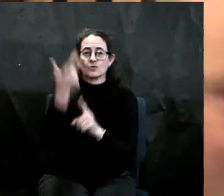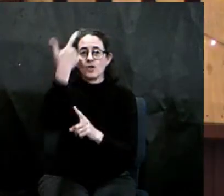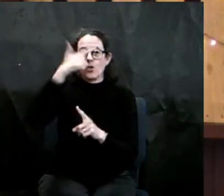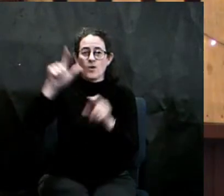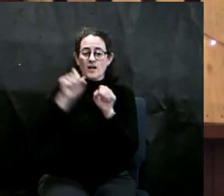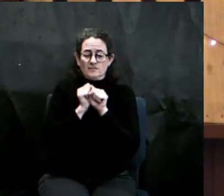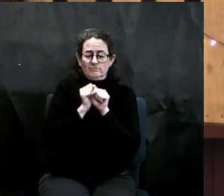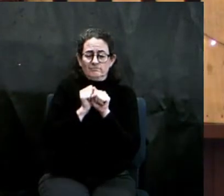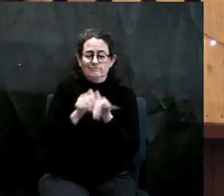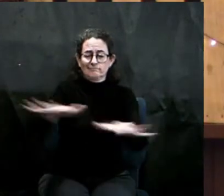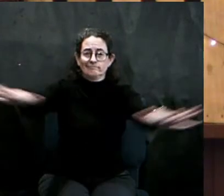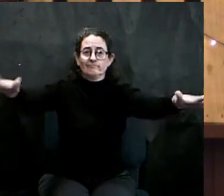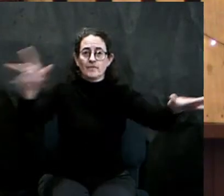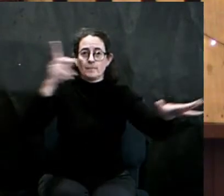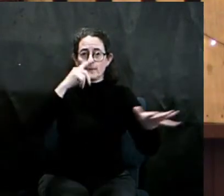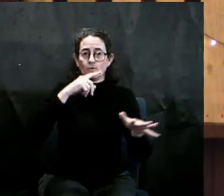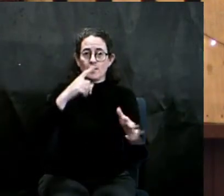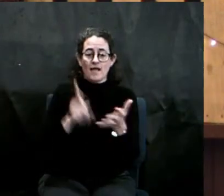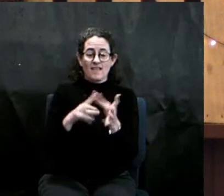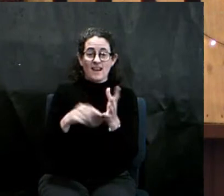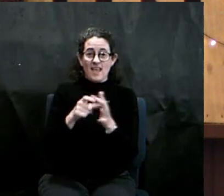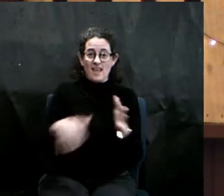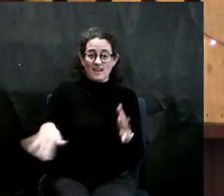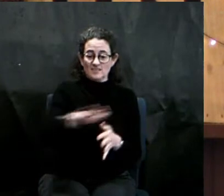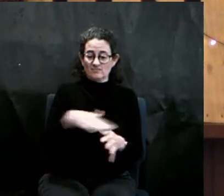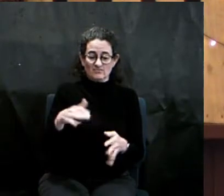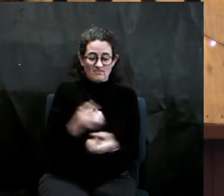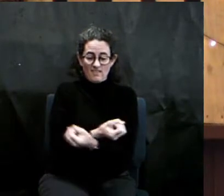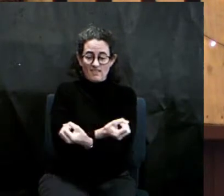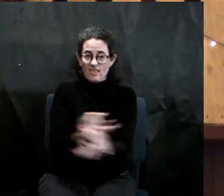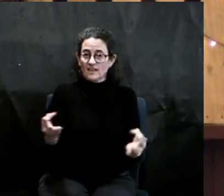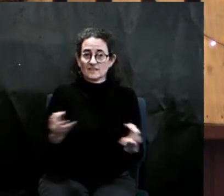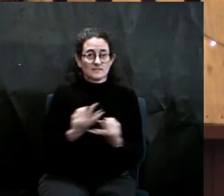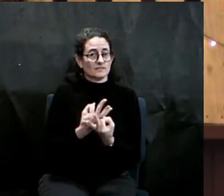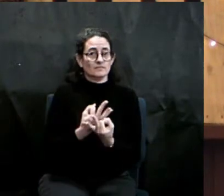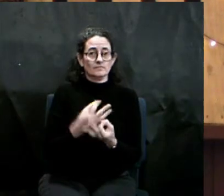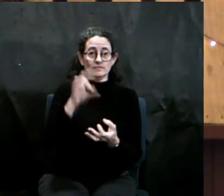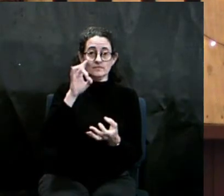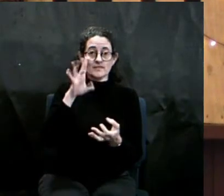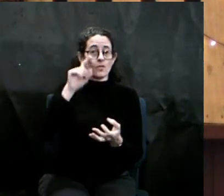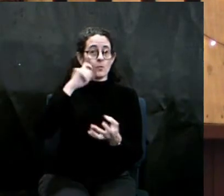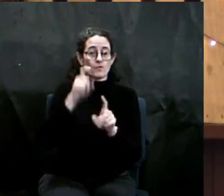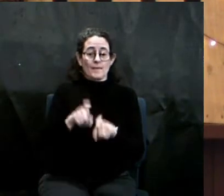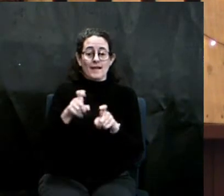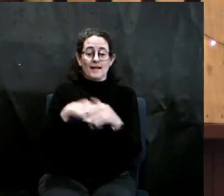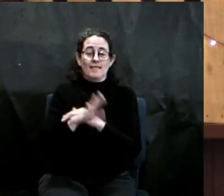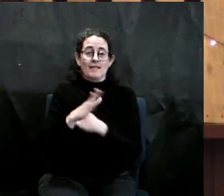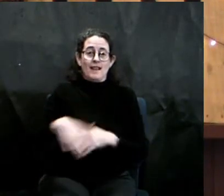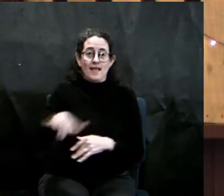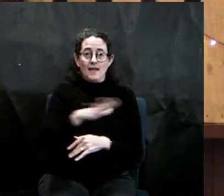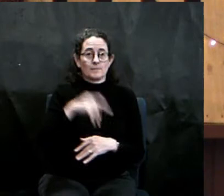away, and the land is utterly forsaken. And though a tenth remains in the land, it will again be laid